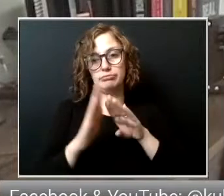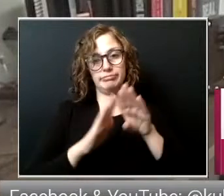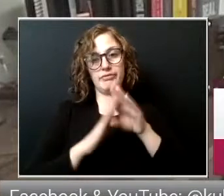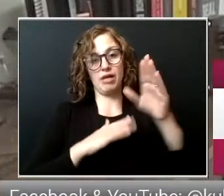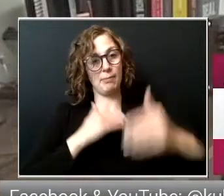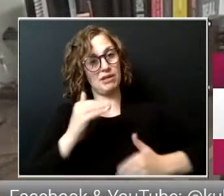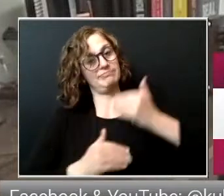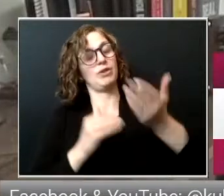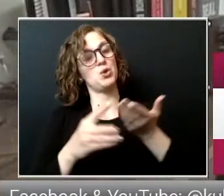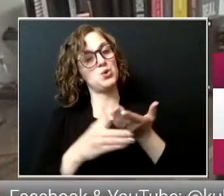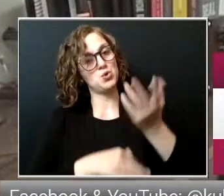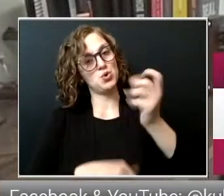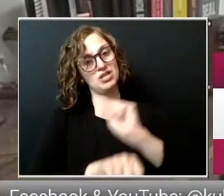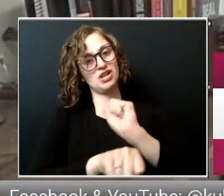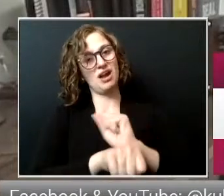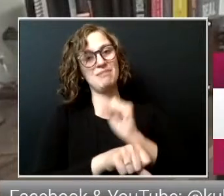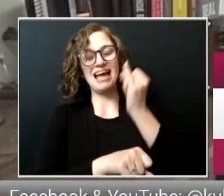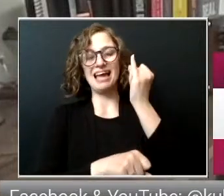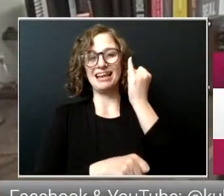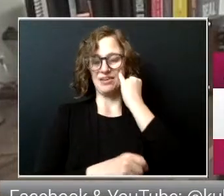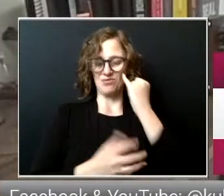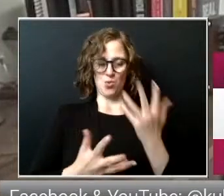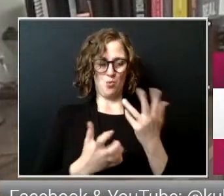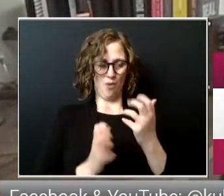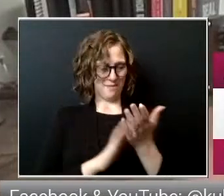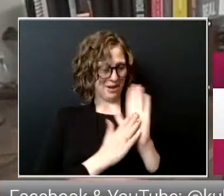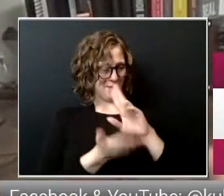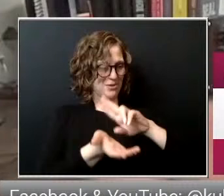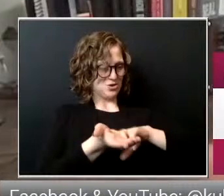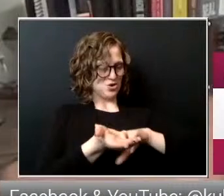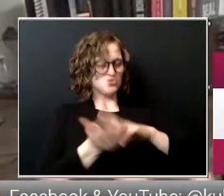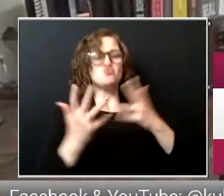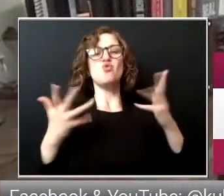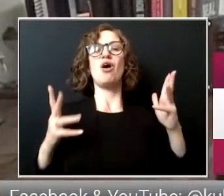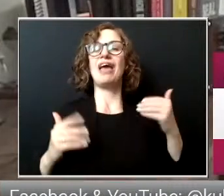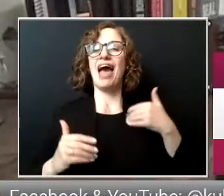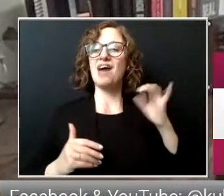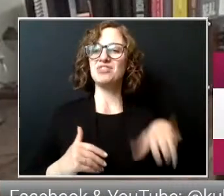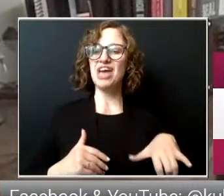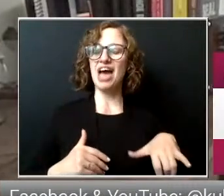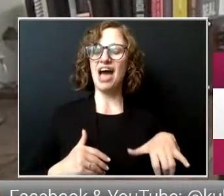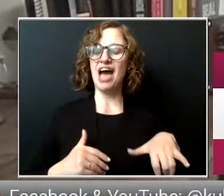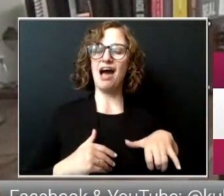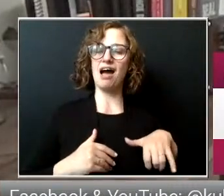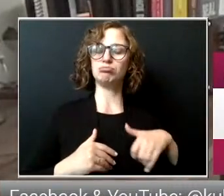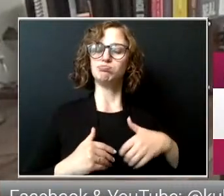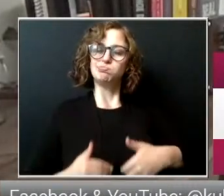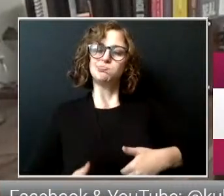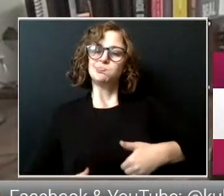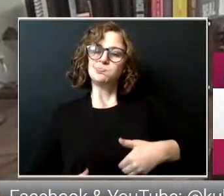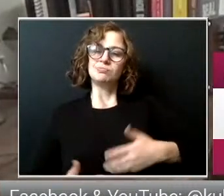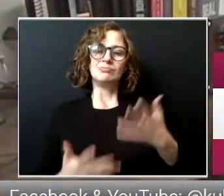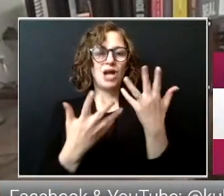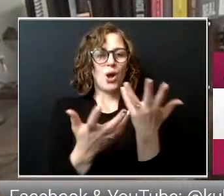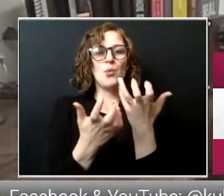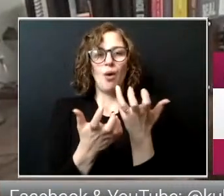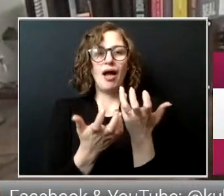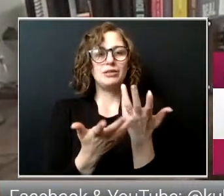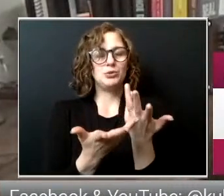be a nurse anyway, it's like we already have that kind of feeling where we want to be that for